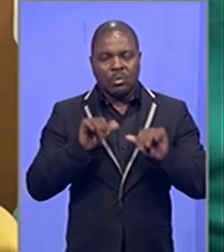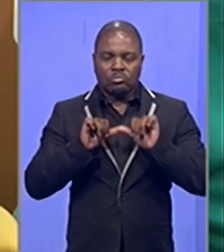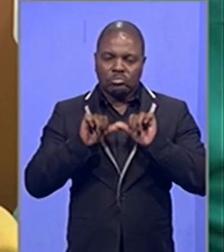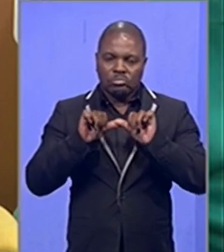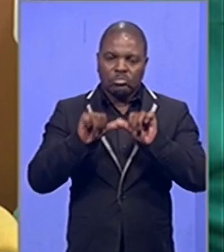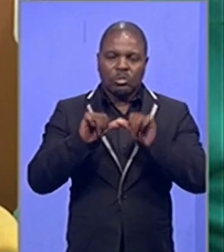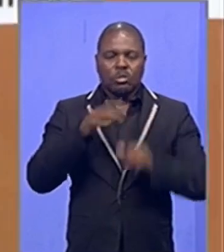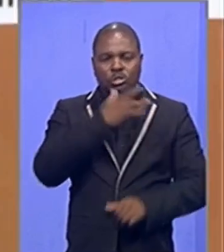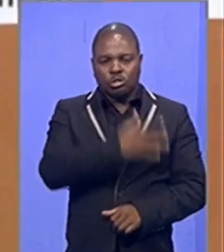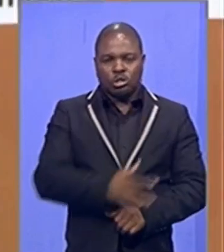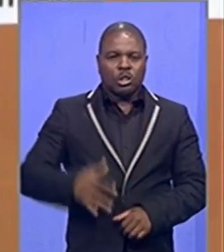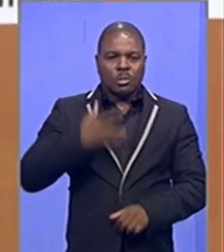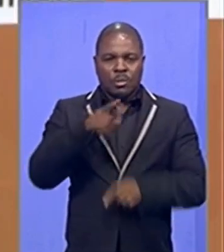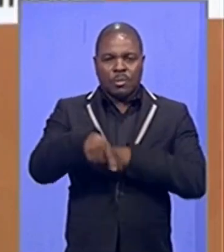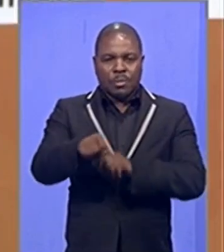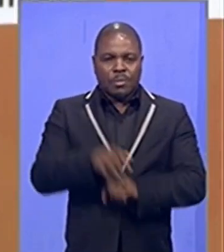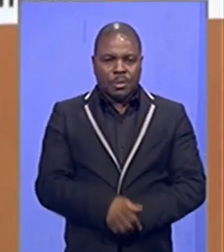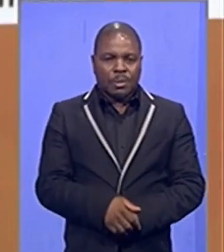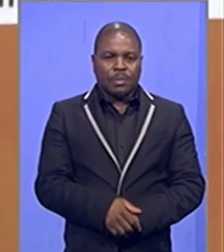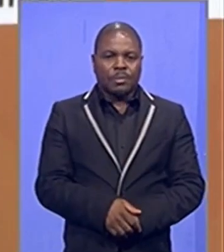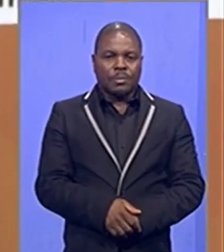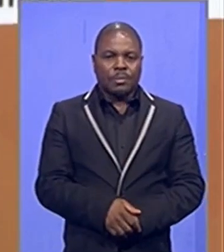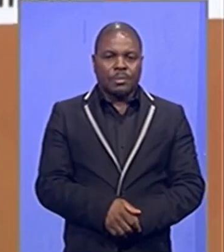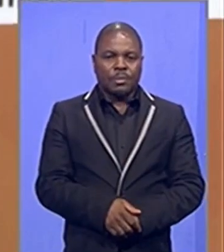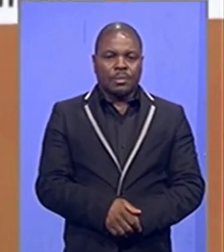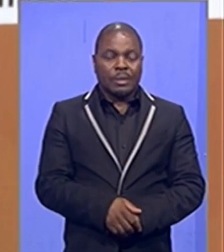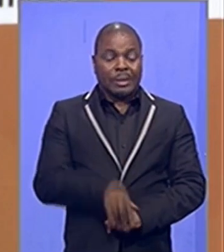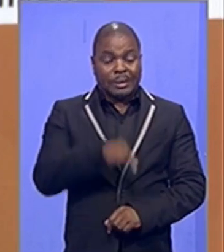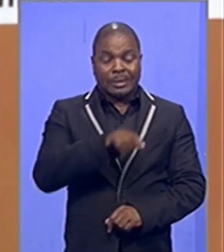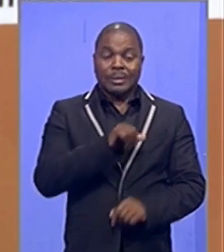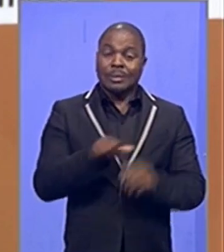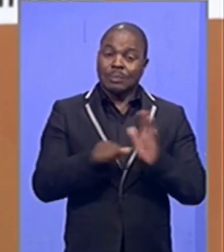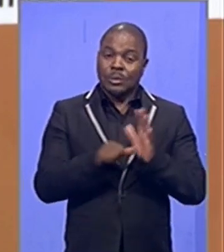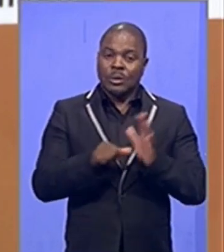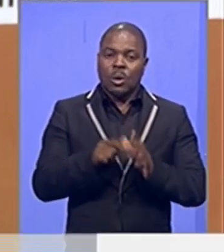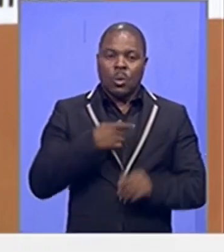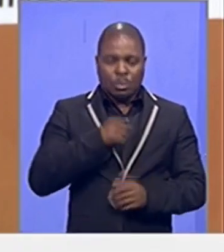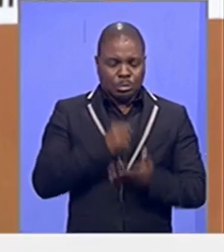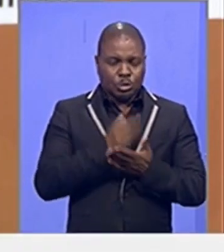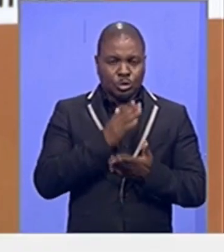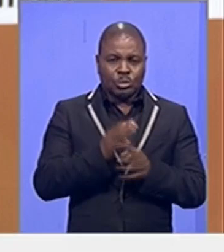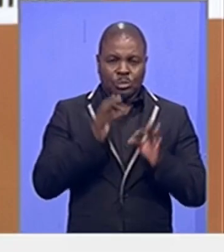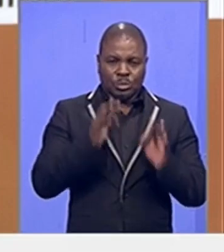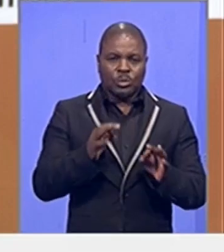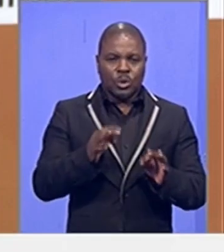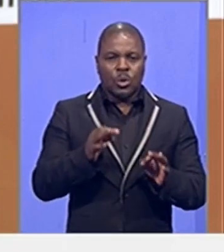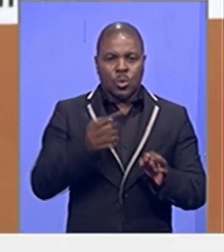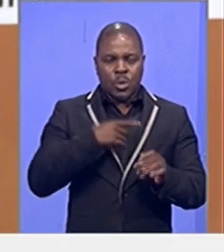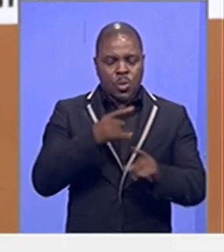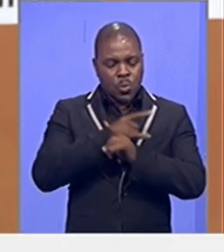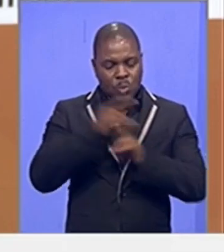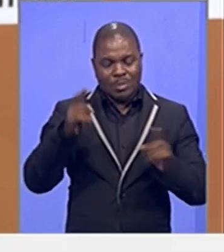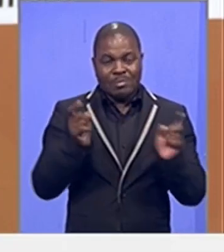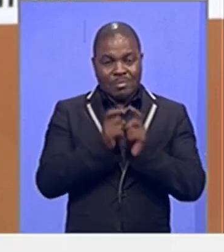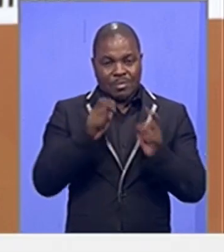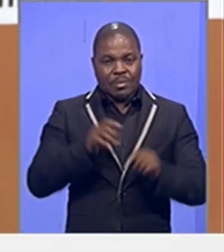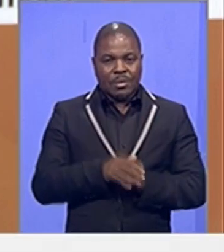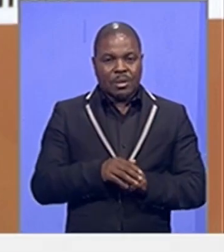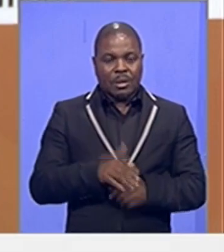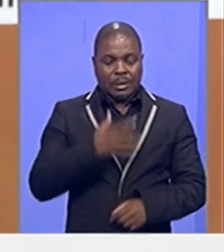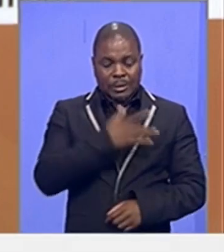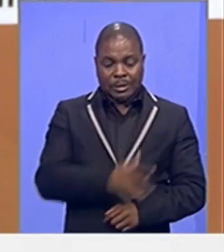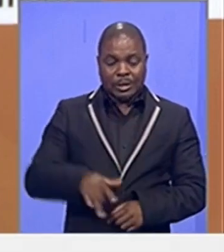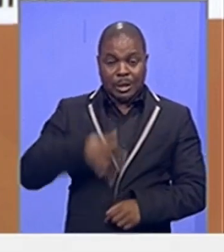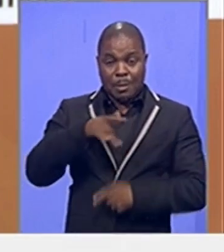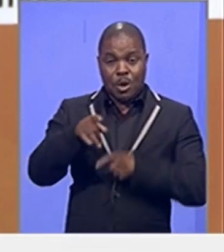of the Champions League. Every match we play, it's important, and we want to make sure that we win the match. So the Champions